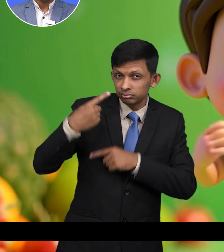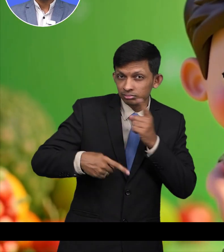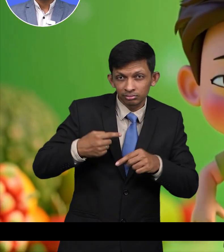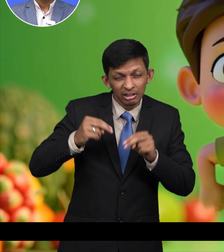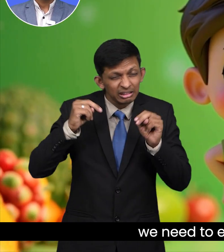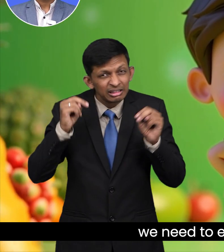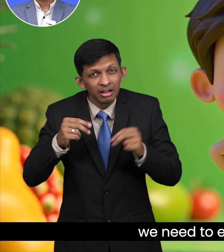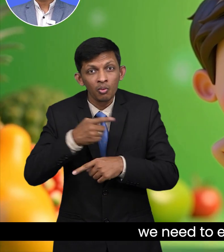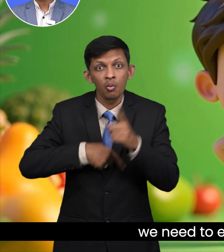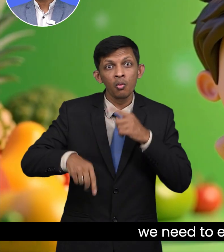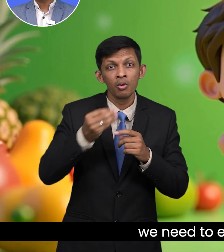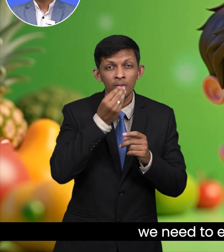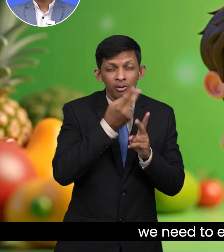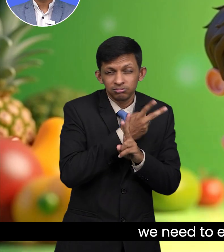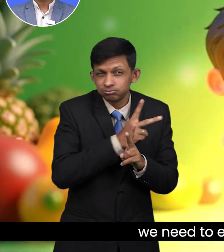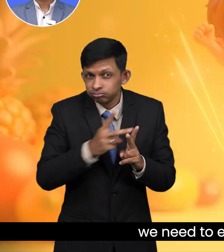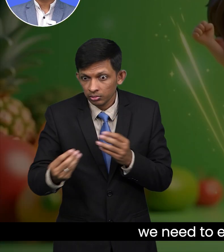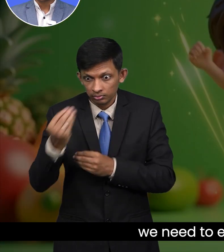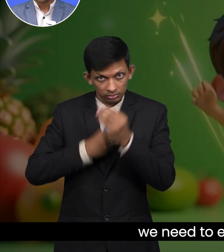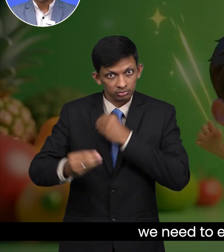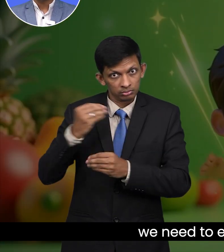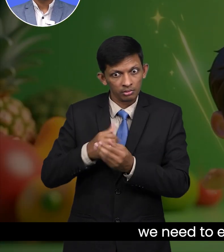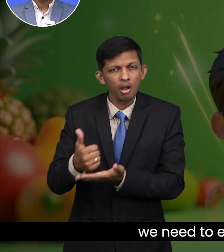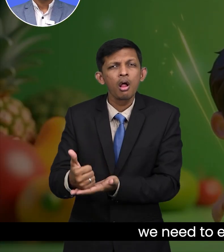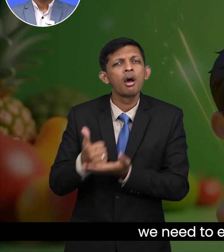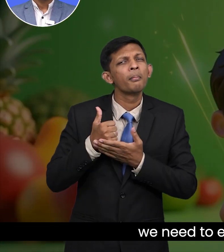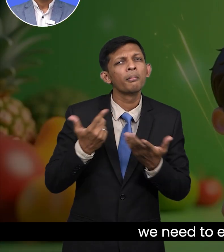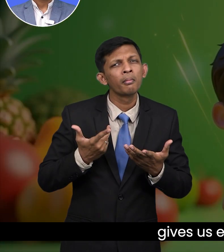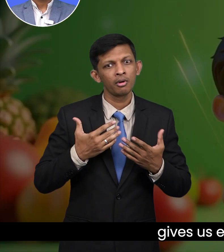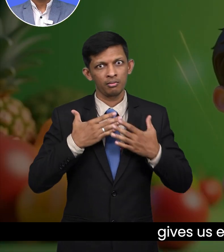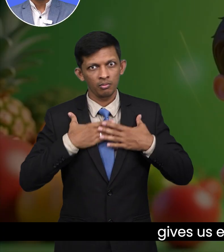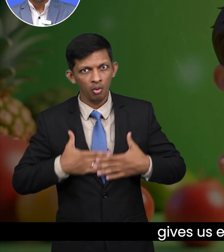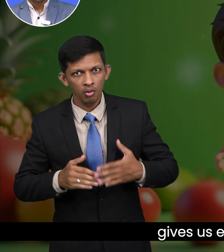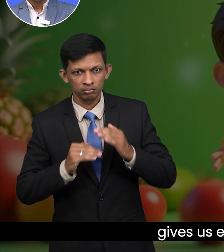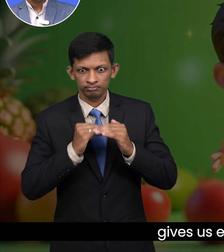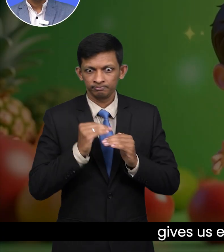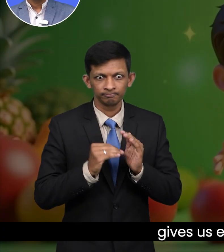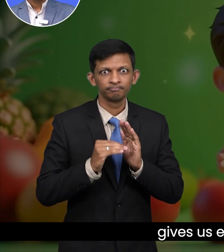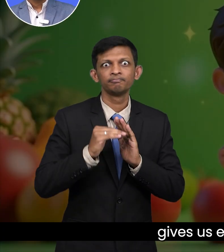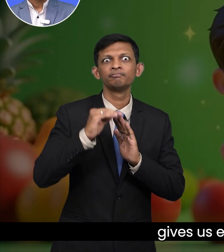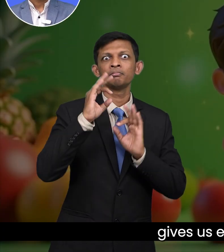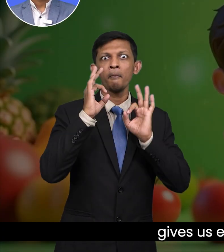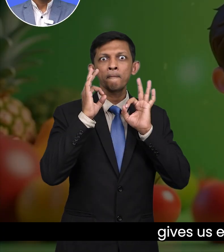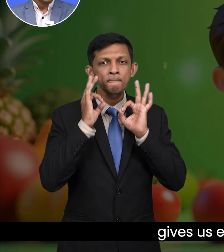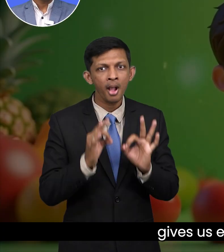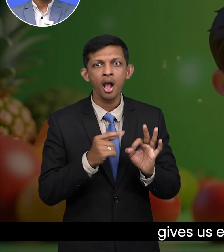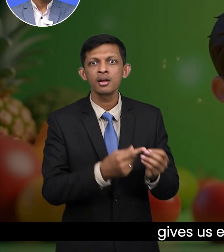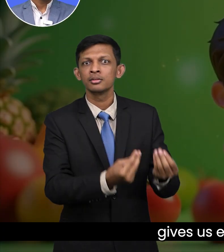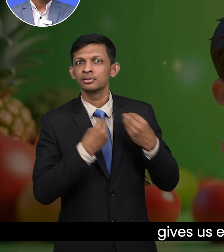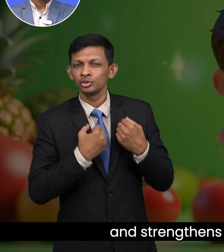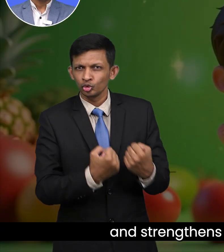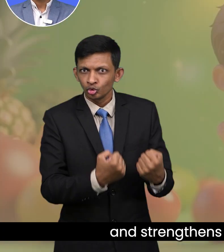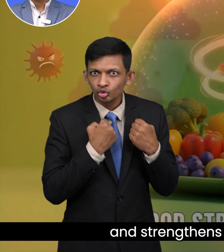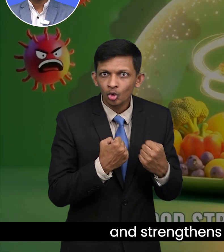Every day, we need to eat food that helps us grow, gives us energy, keeps us